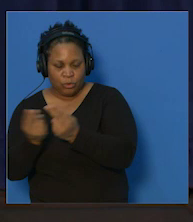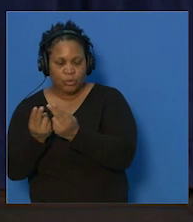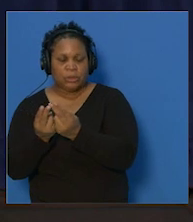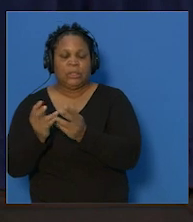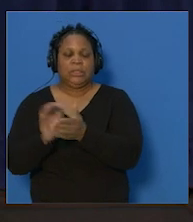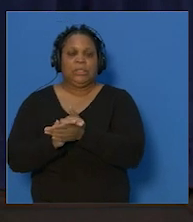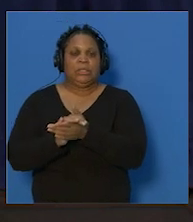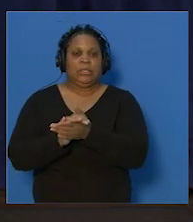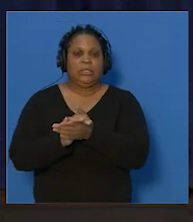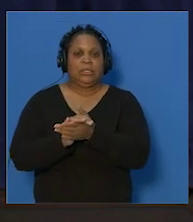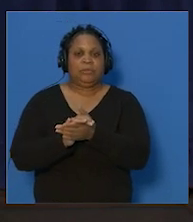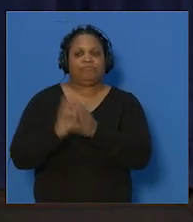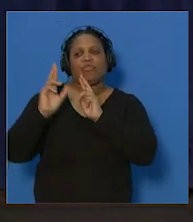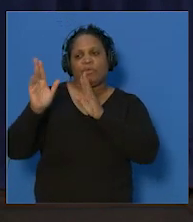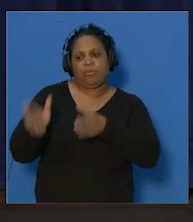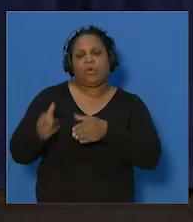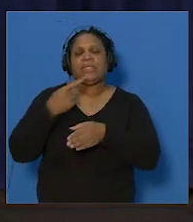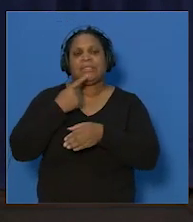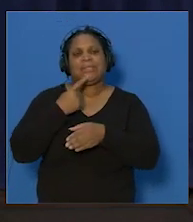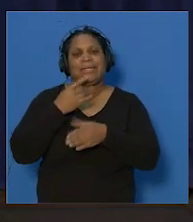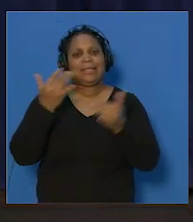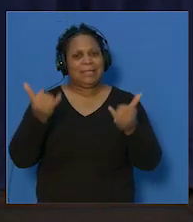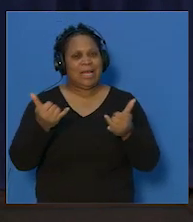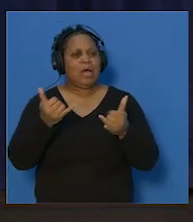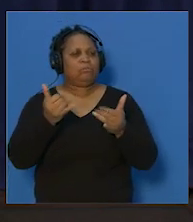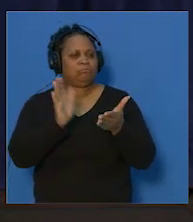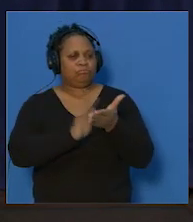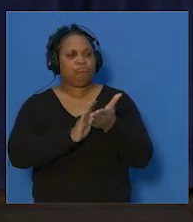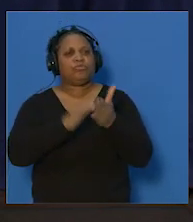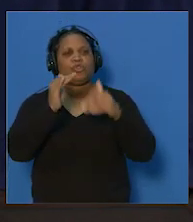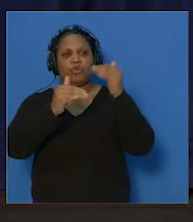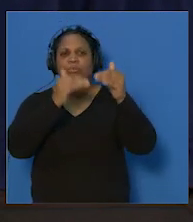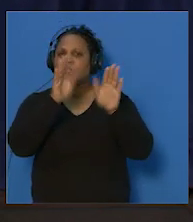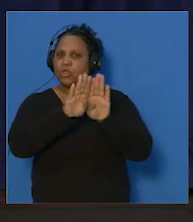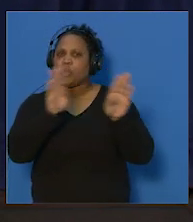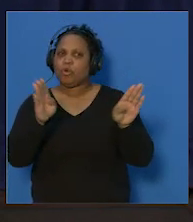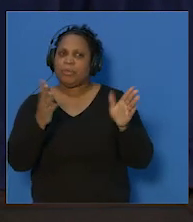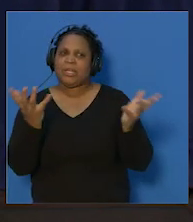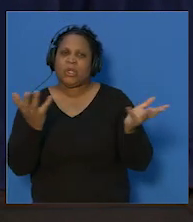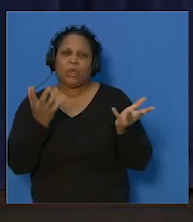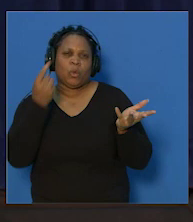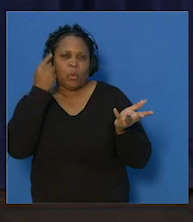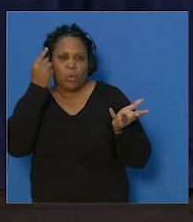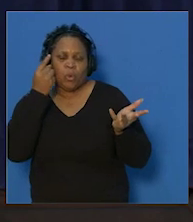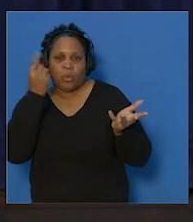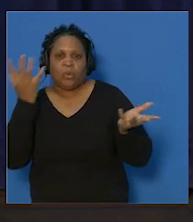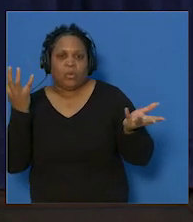at the point when the school buildings do reopen, what considerations have been given so far